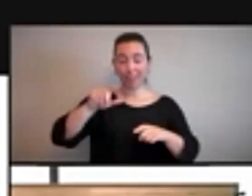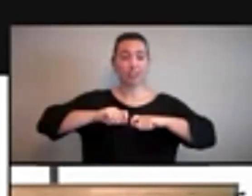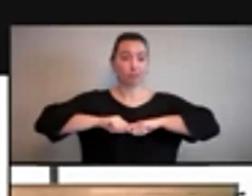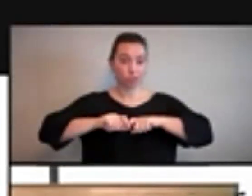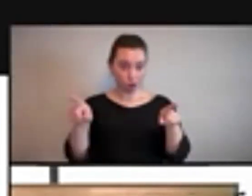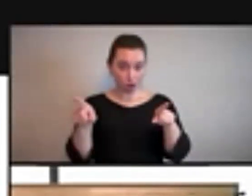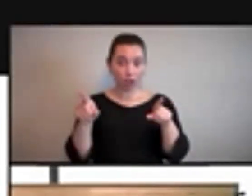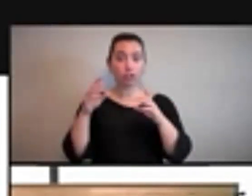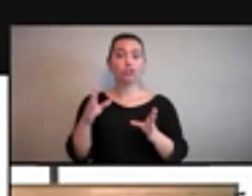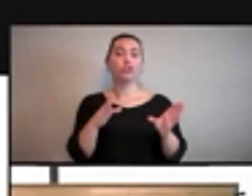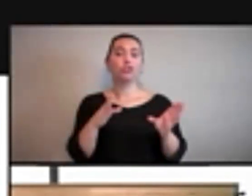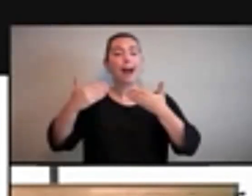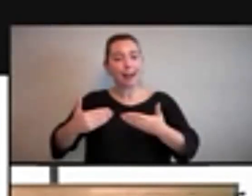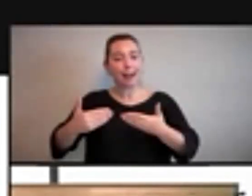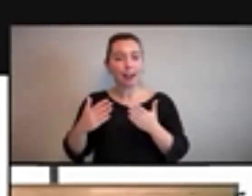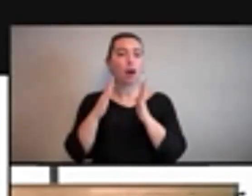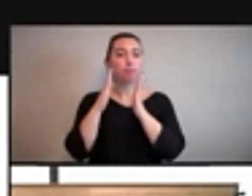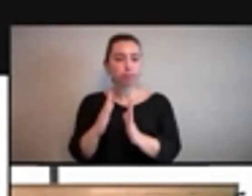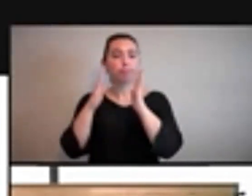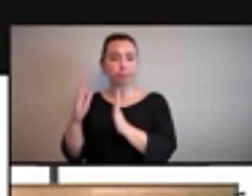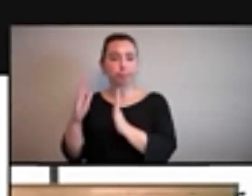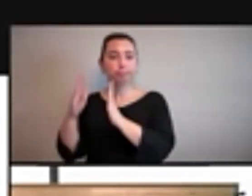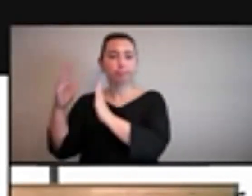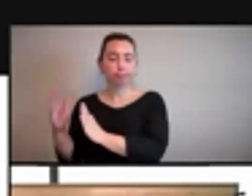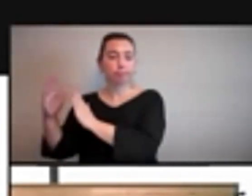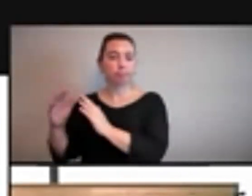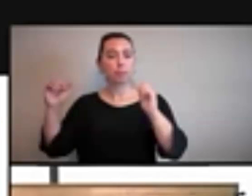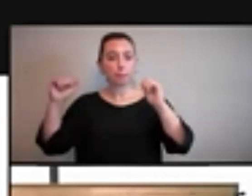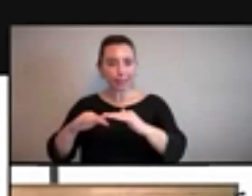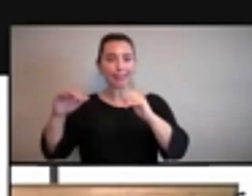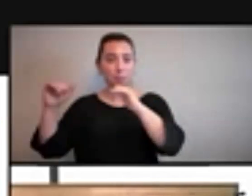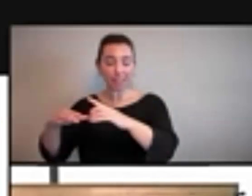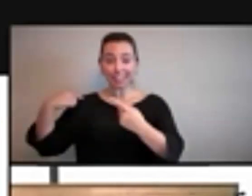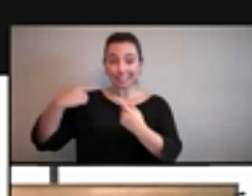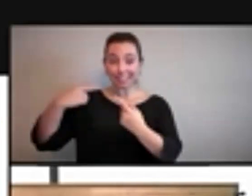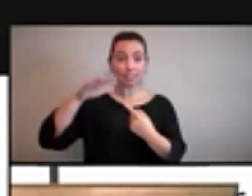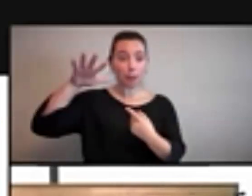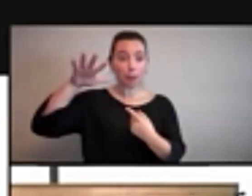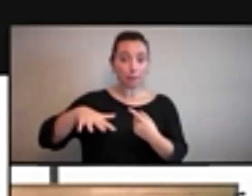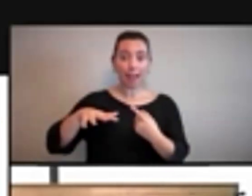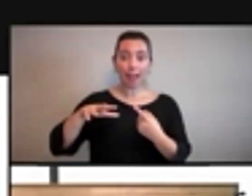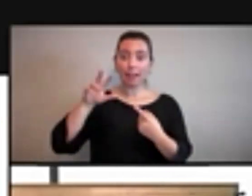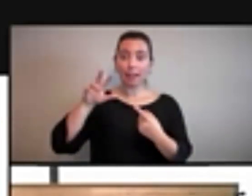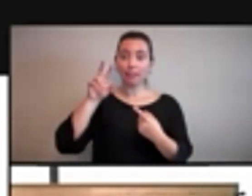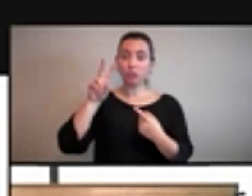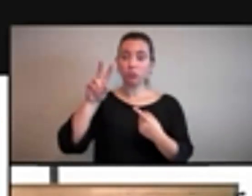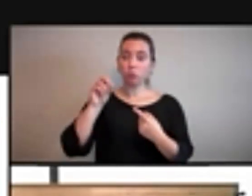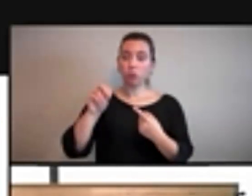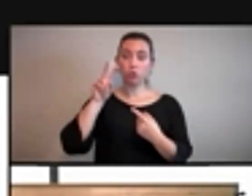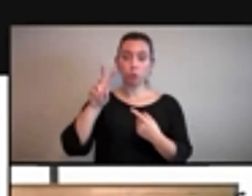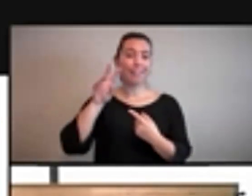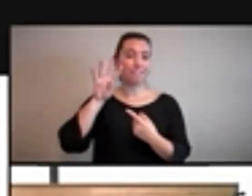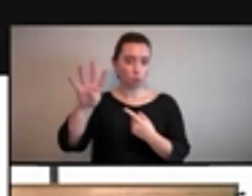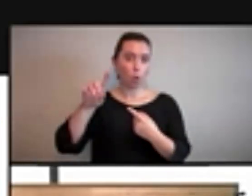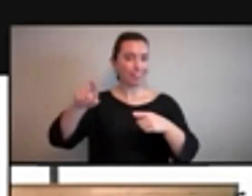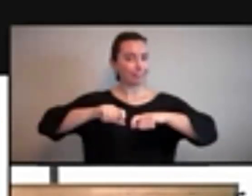meeting up regularly. And since May 2024, there's an online course on digital accessibility shared with the world. Thank you very